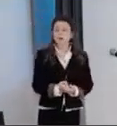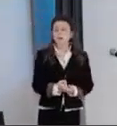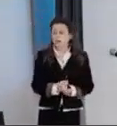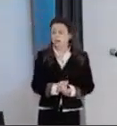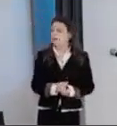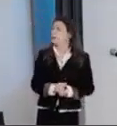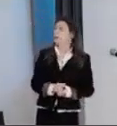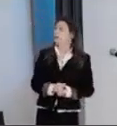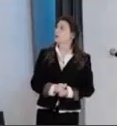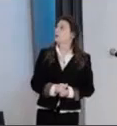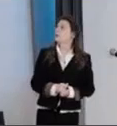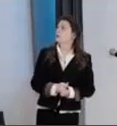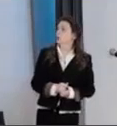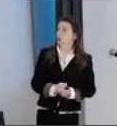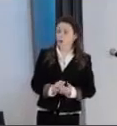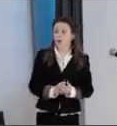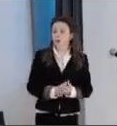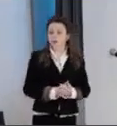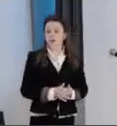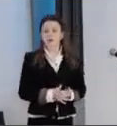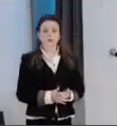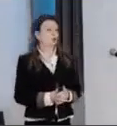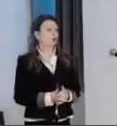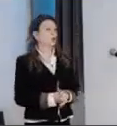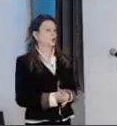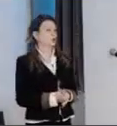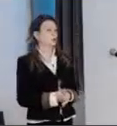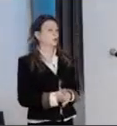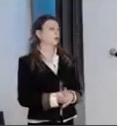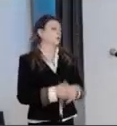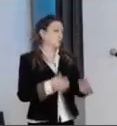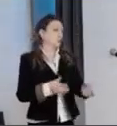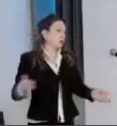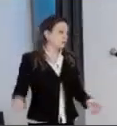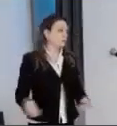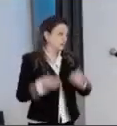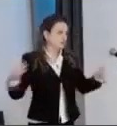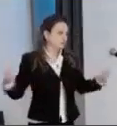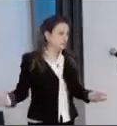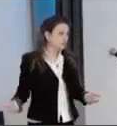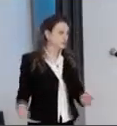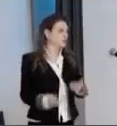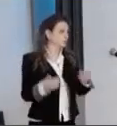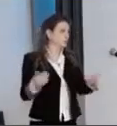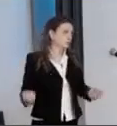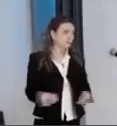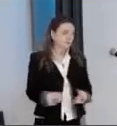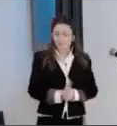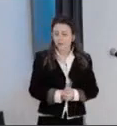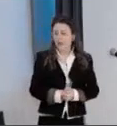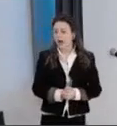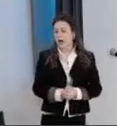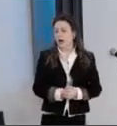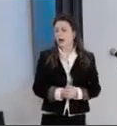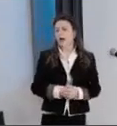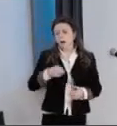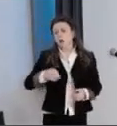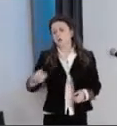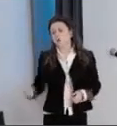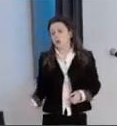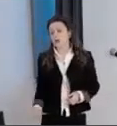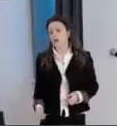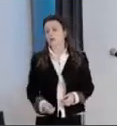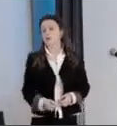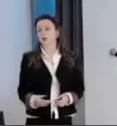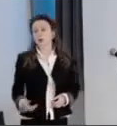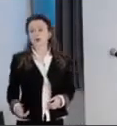knowledge is necessary for the proper aesthetic appreciation of nature. That's why these views are called cognitivism, and not